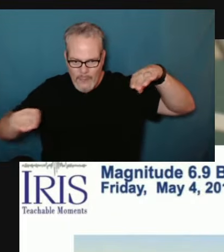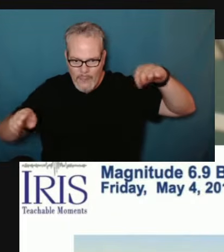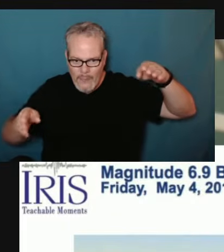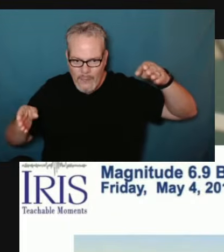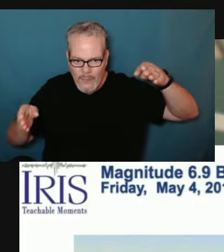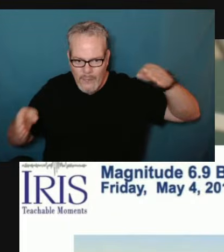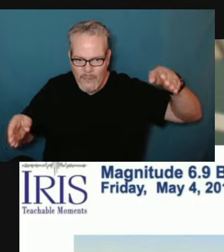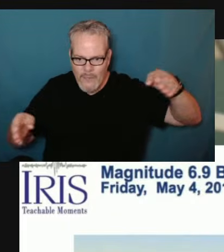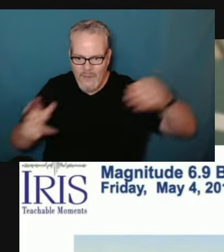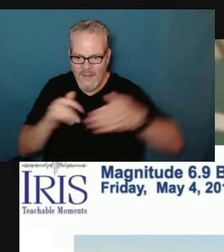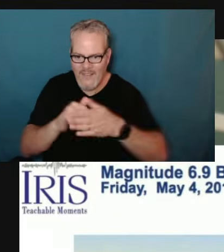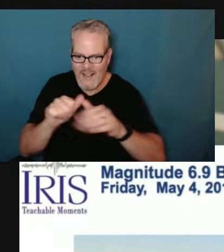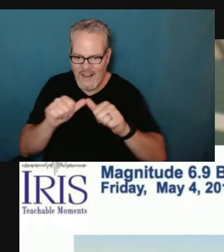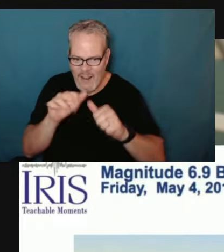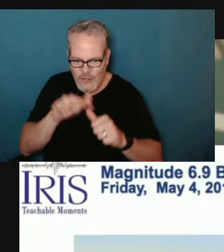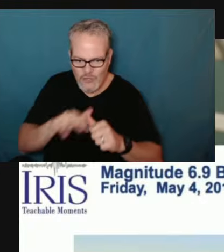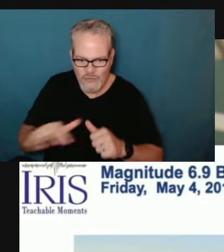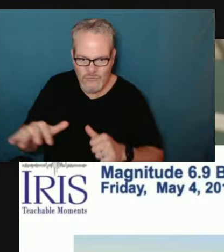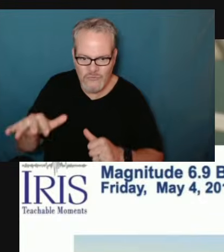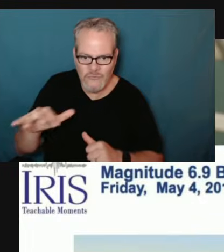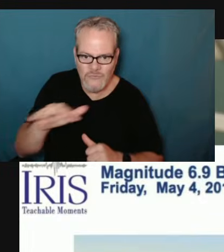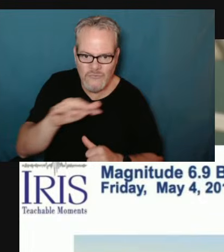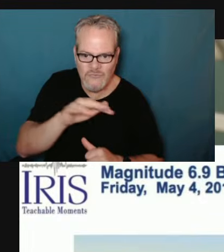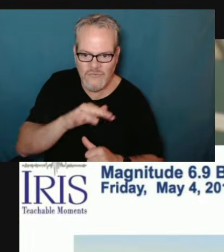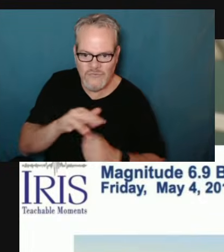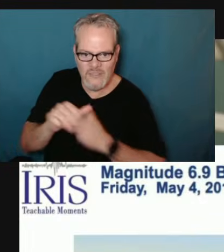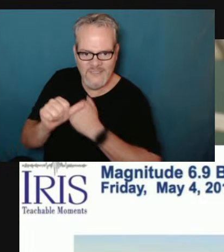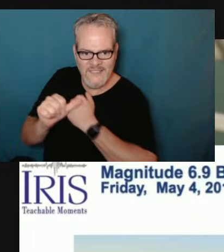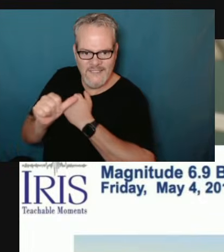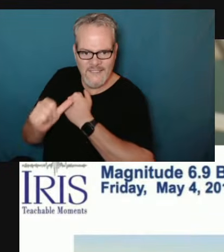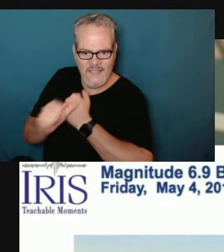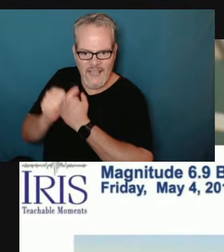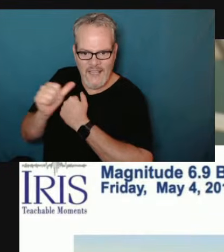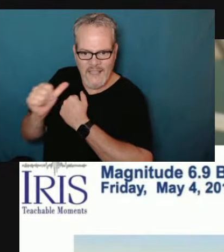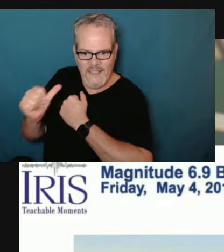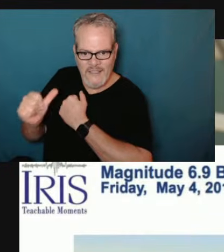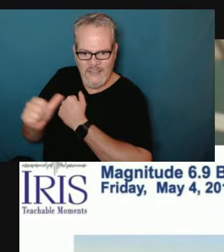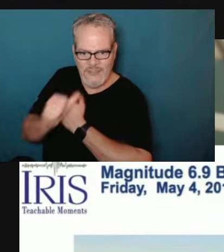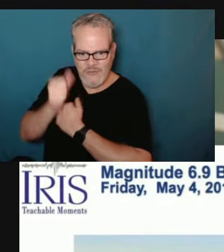Décollement. And why is it so dangerous for earthquakes and tsunamis?